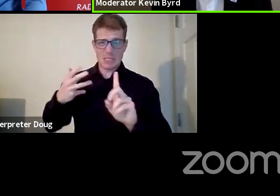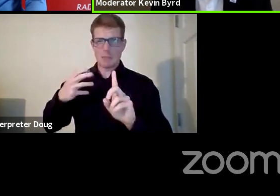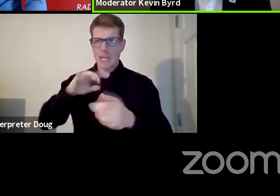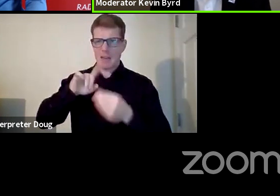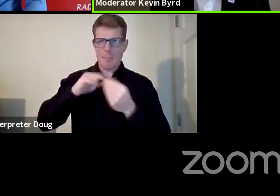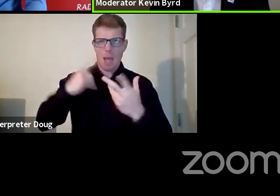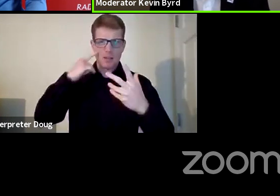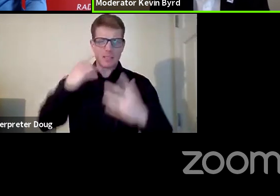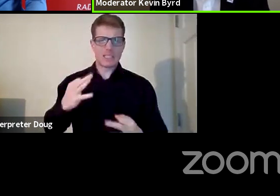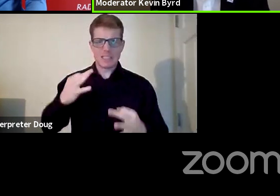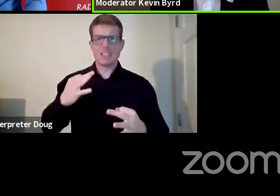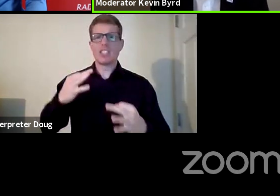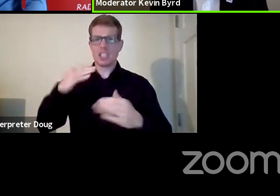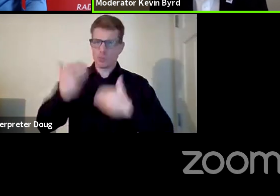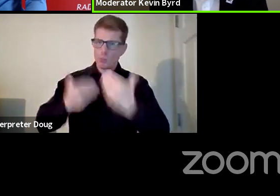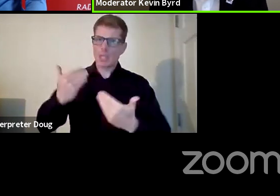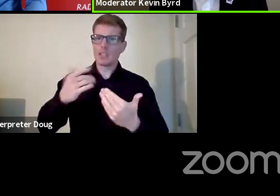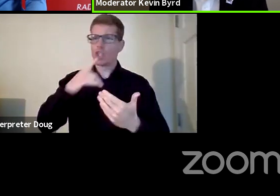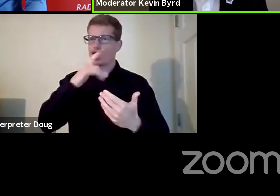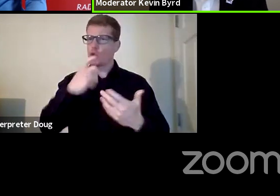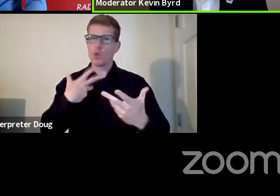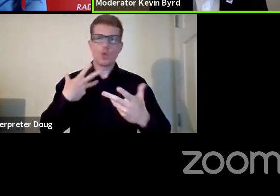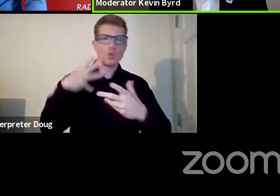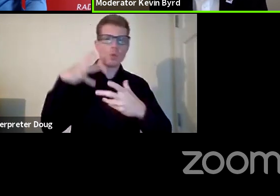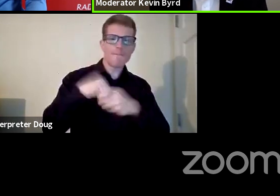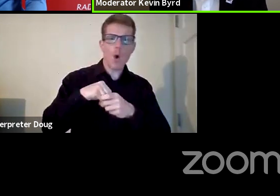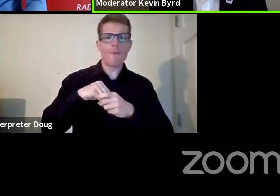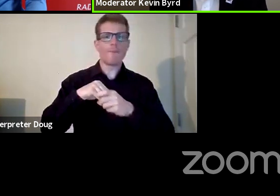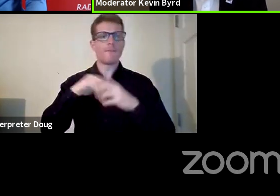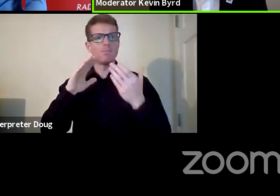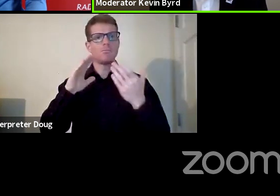has been involved in those conversations with you?